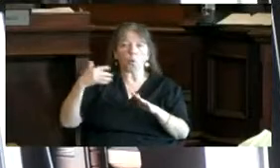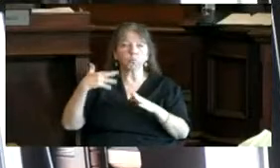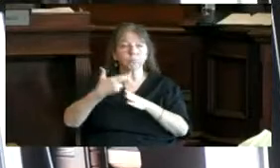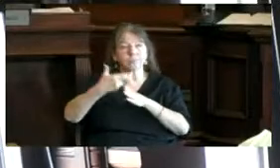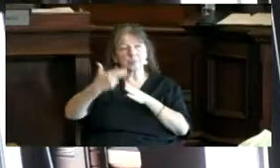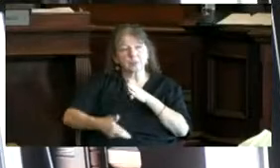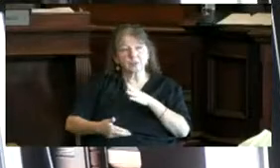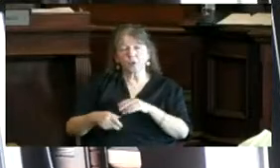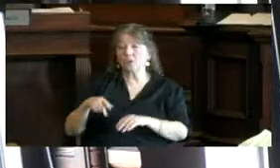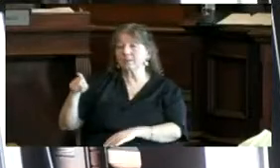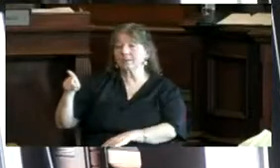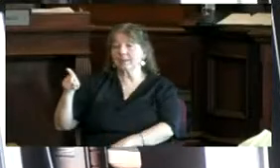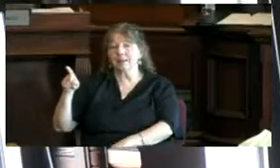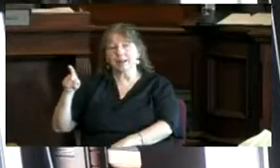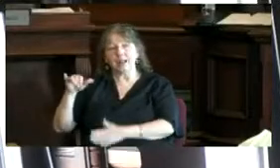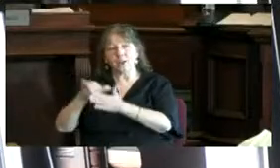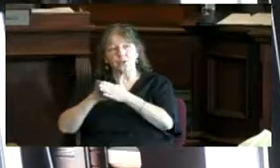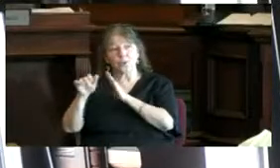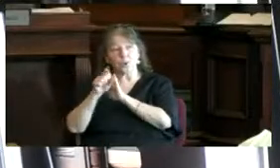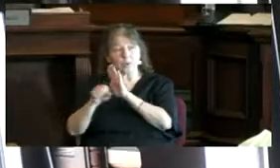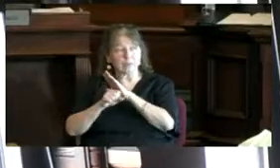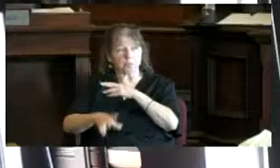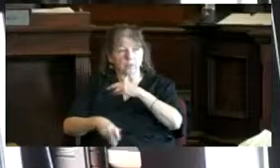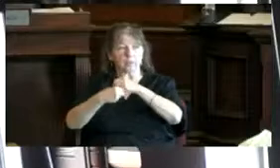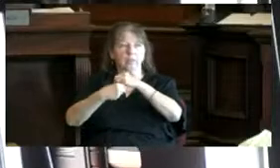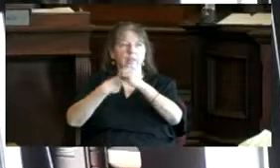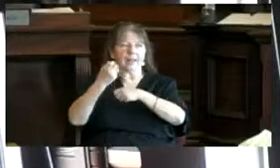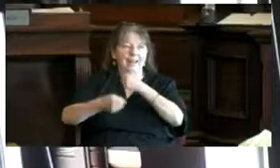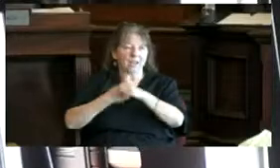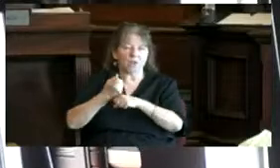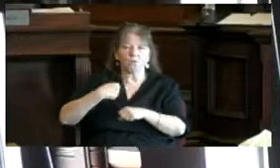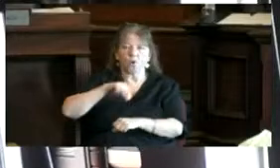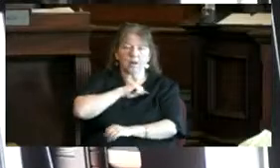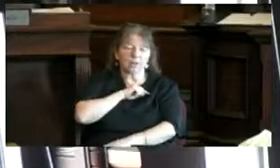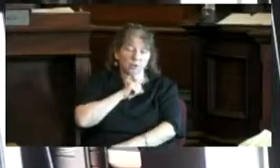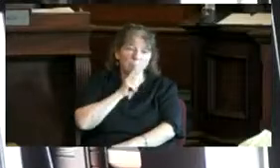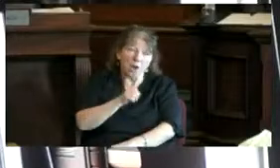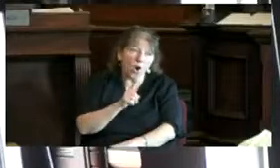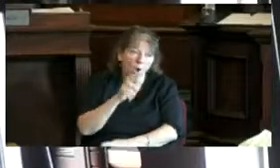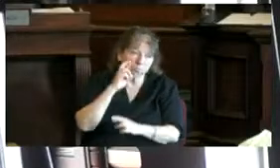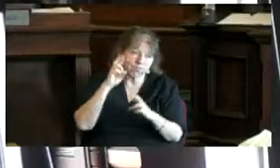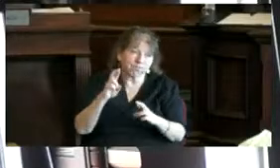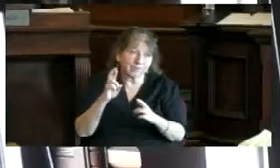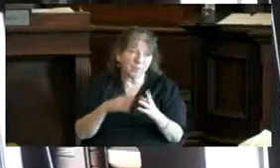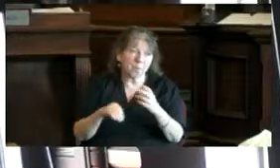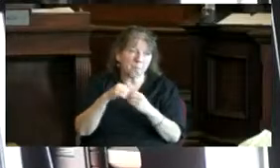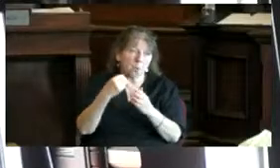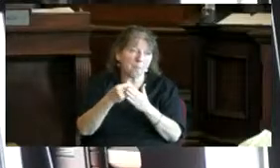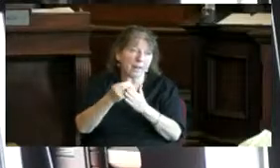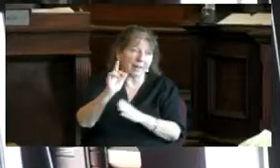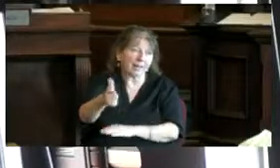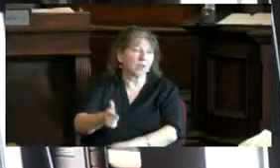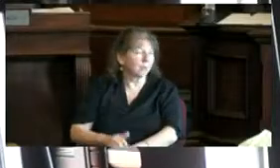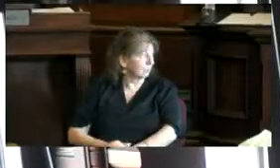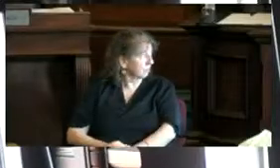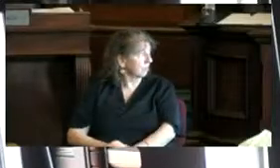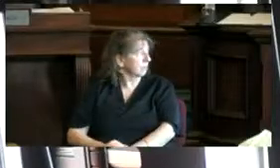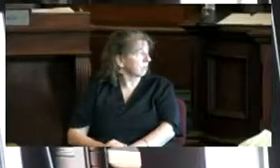will look at opportunities to extend it. So I'm certainly hoping that there will be more money, as you stated. Thank